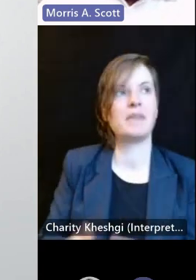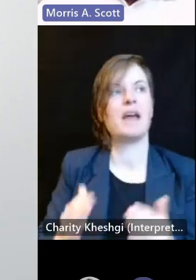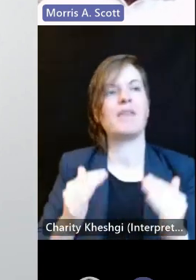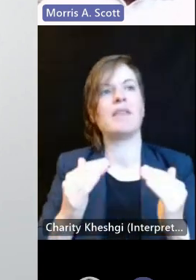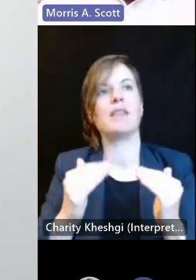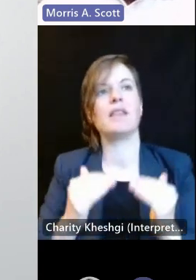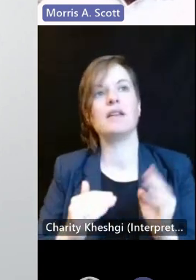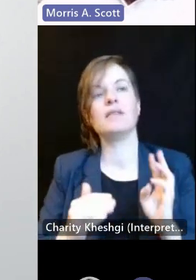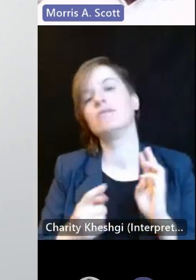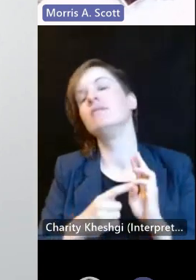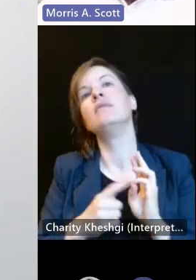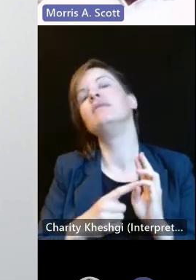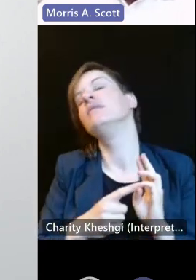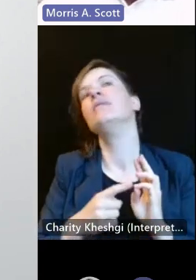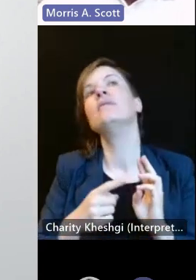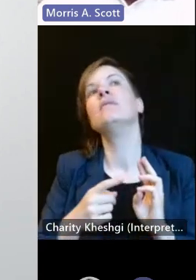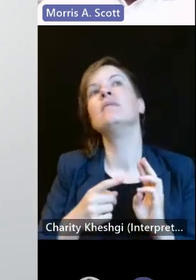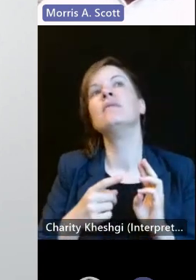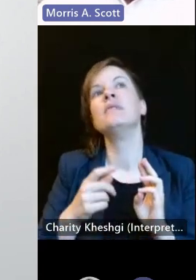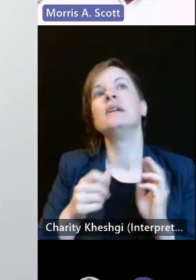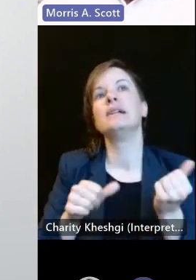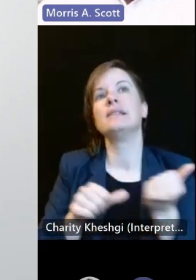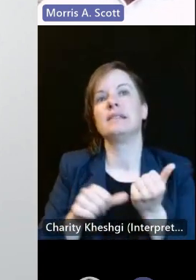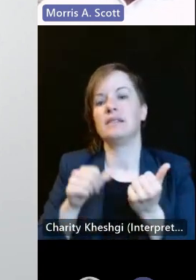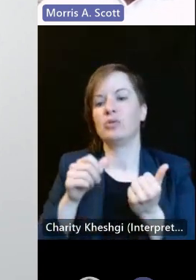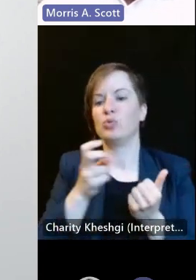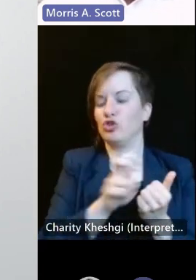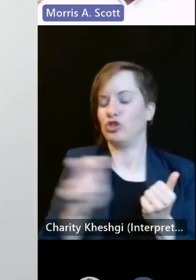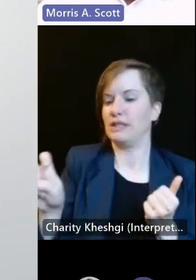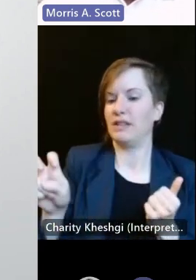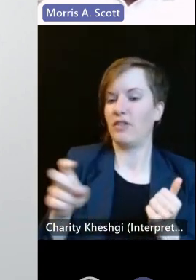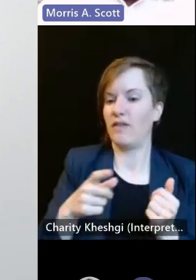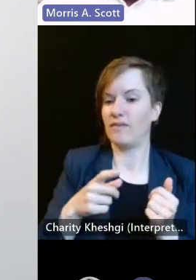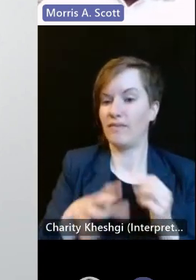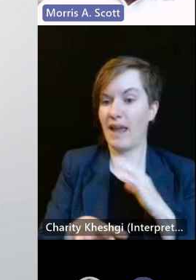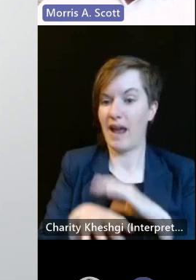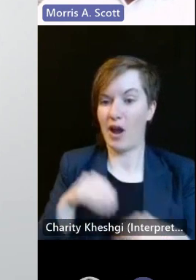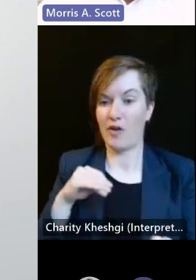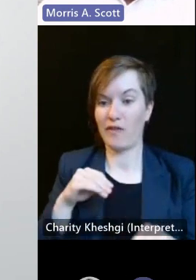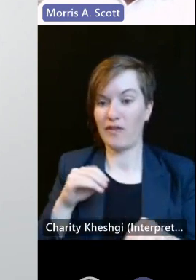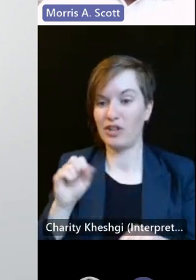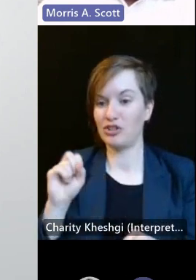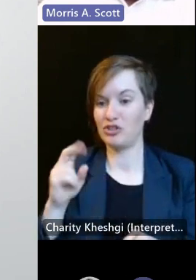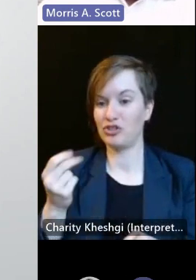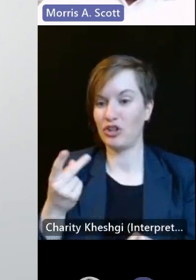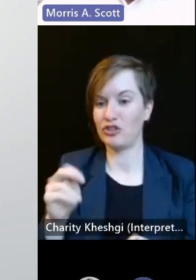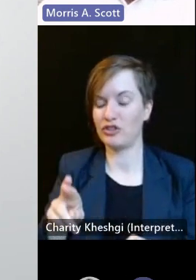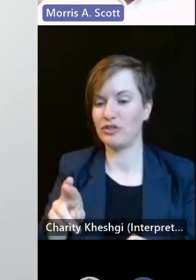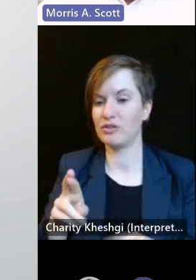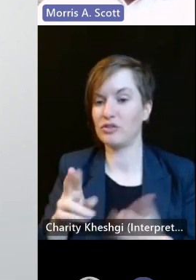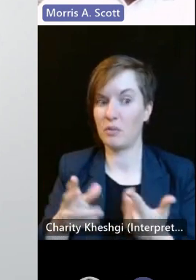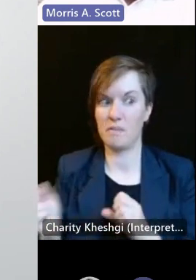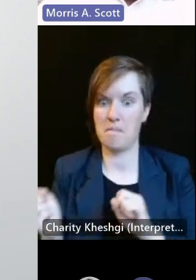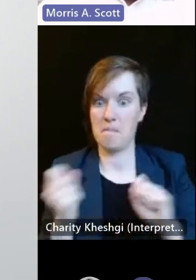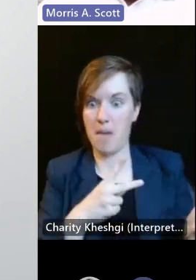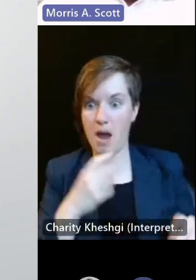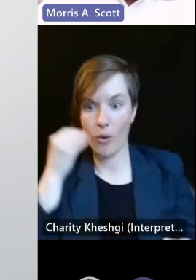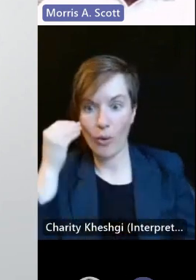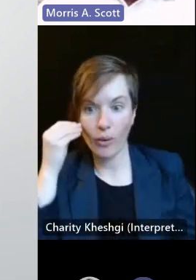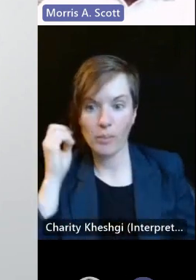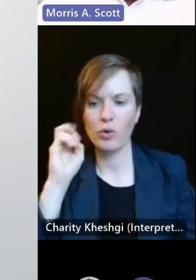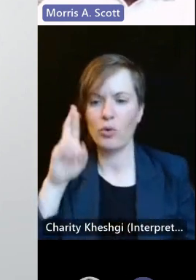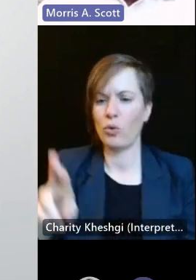from shelters, whether it's transitioning back to one's original home or transitioning to find